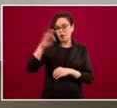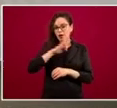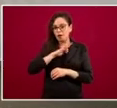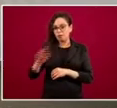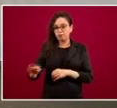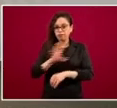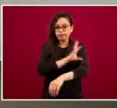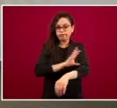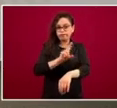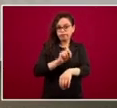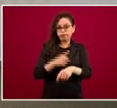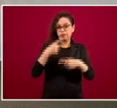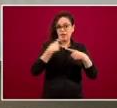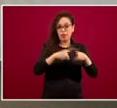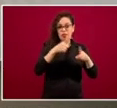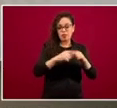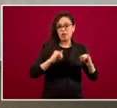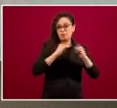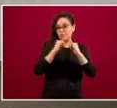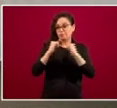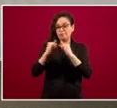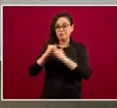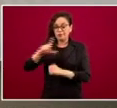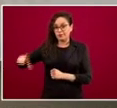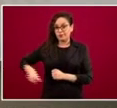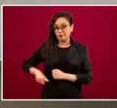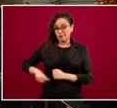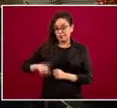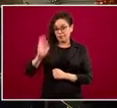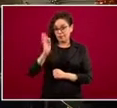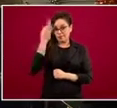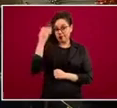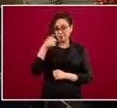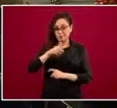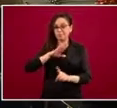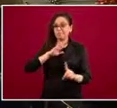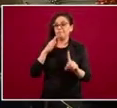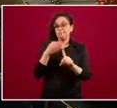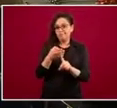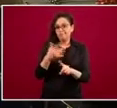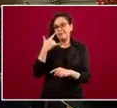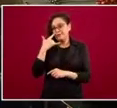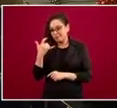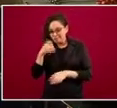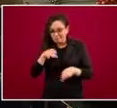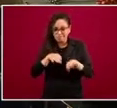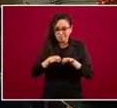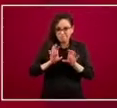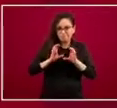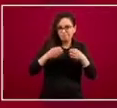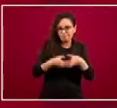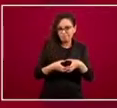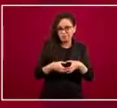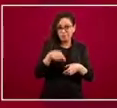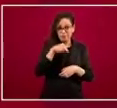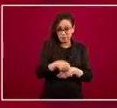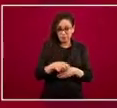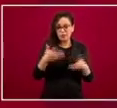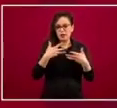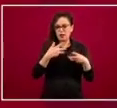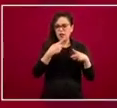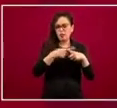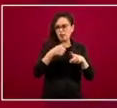facilitating the communication between different government institutions that are working together to this end.